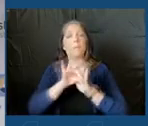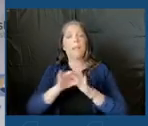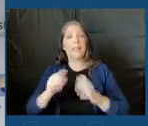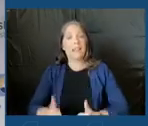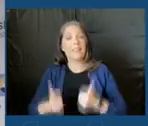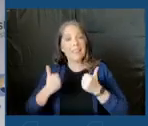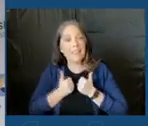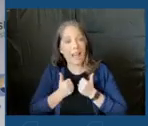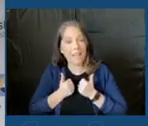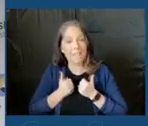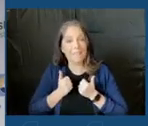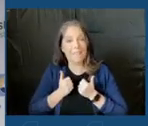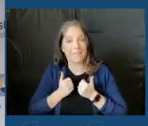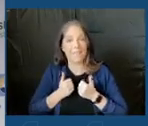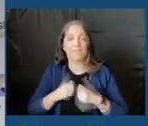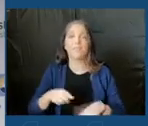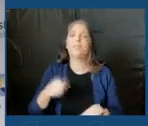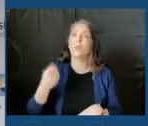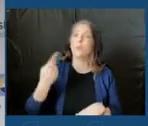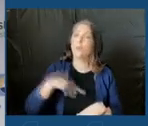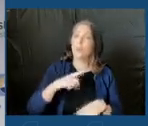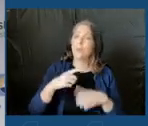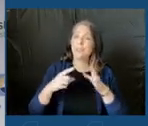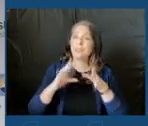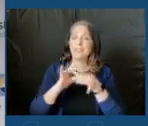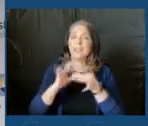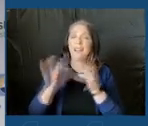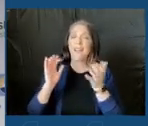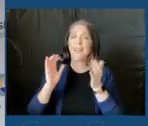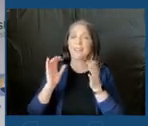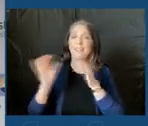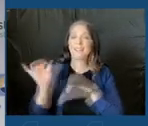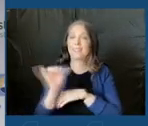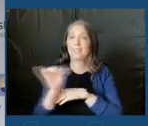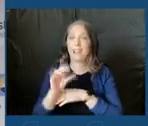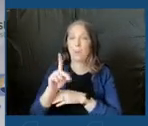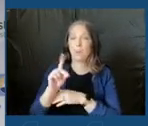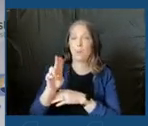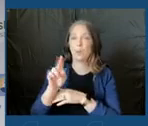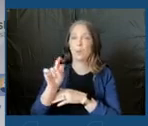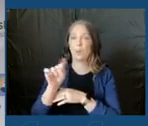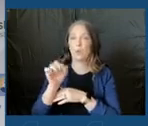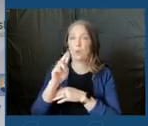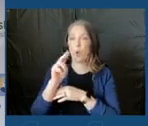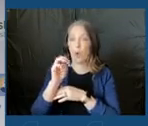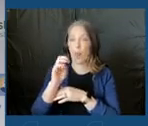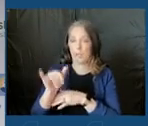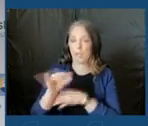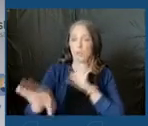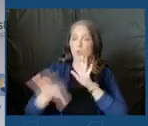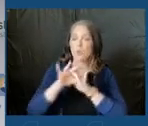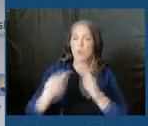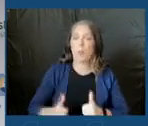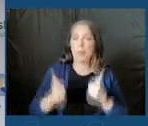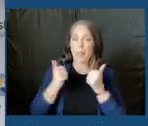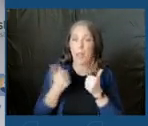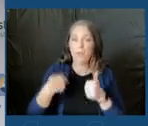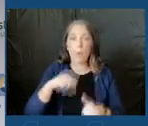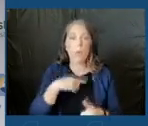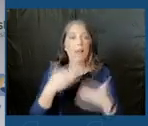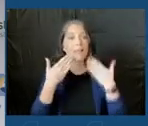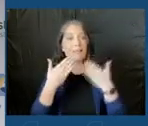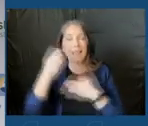like Deuteronomy, choose life so that both thou and thy seed may live. We thank Governor Hochul. We thank God for